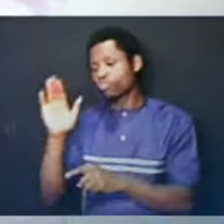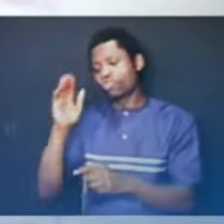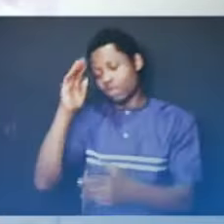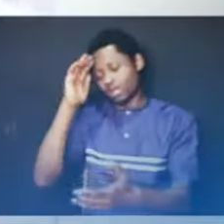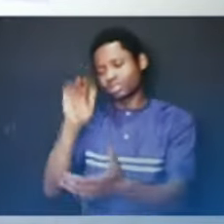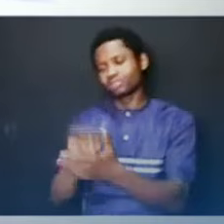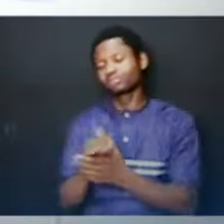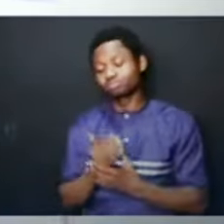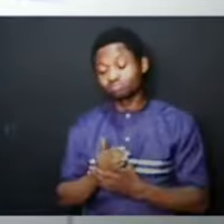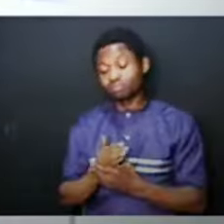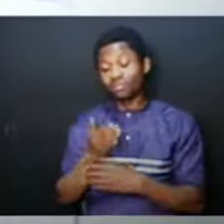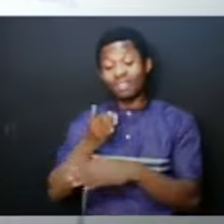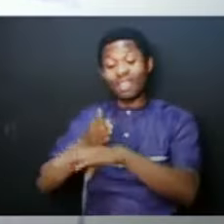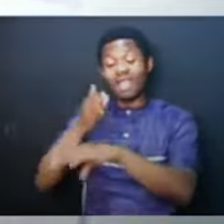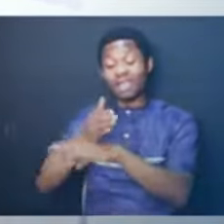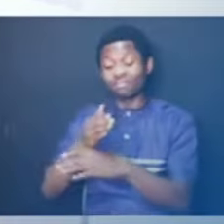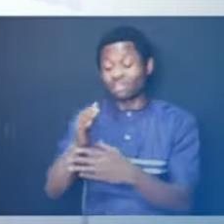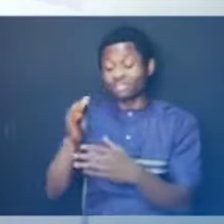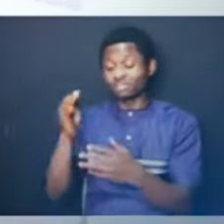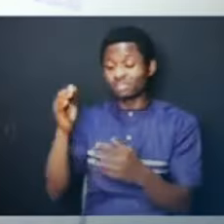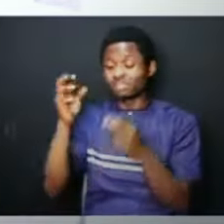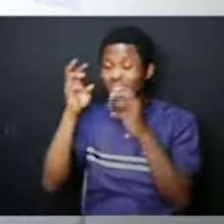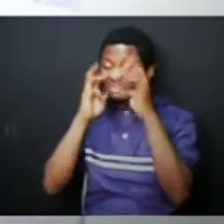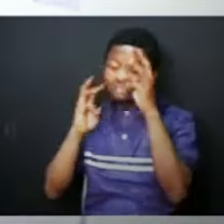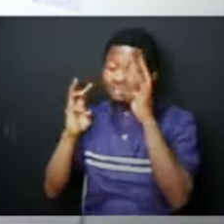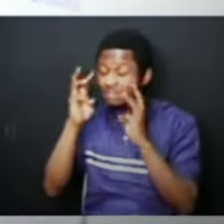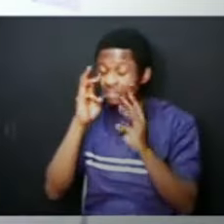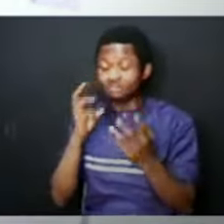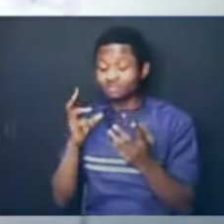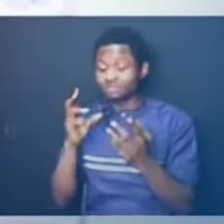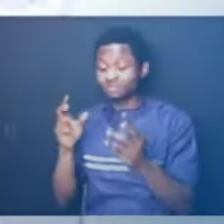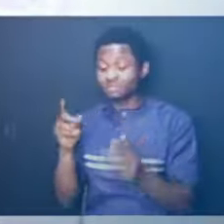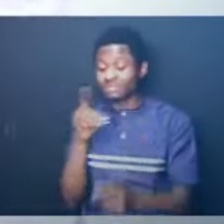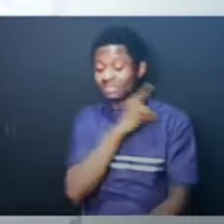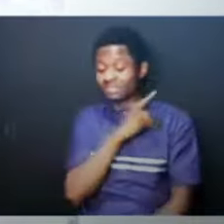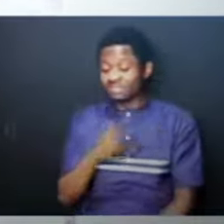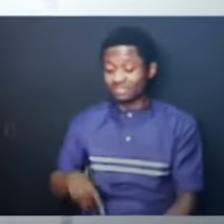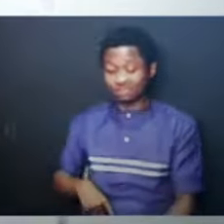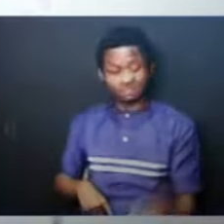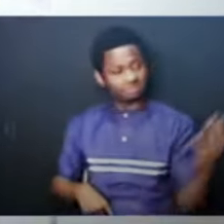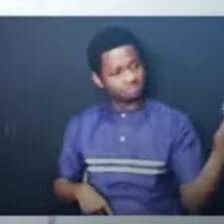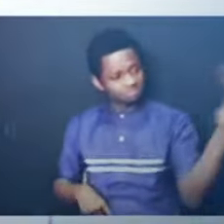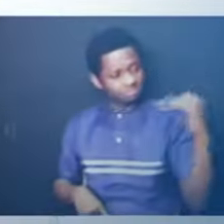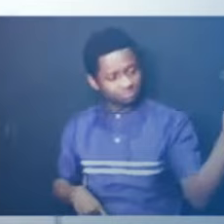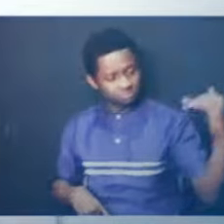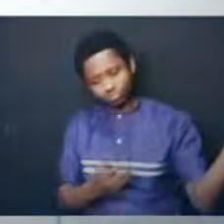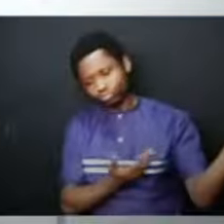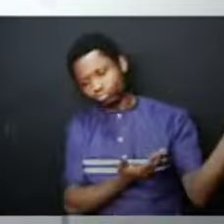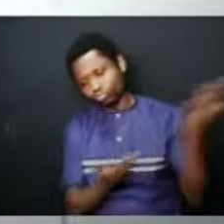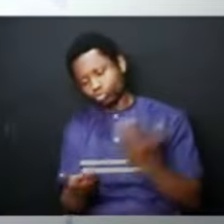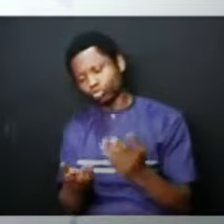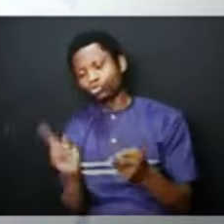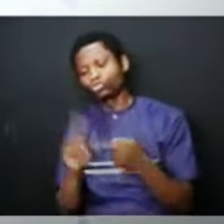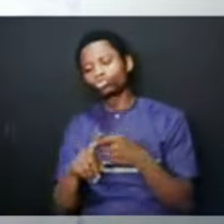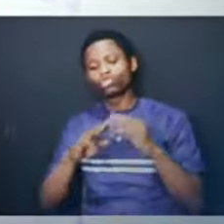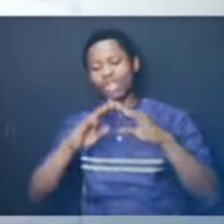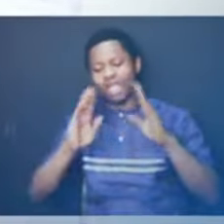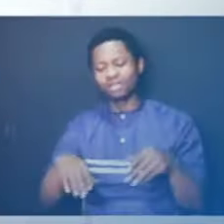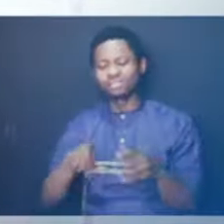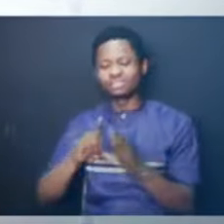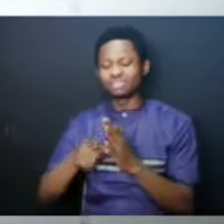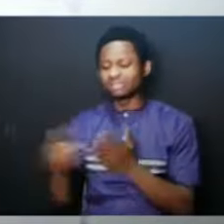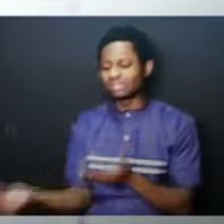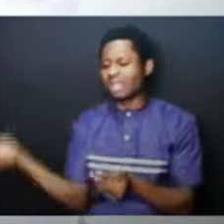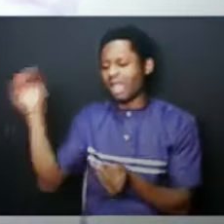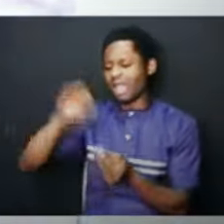After the time of mourning was over, David had her brought to his house, and she became his wife and